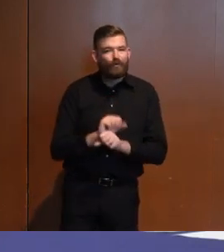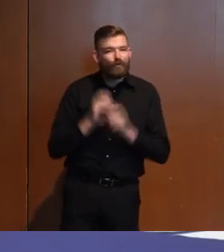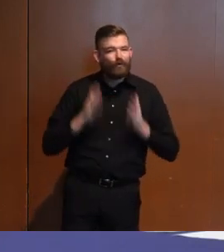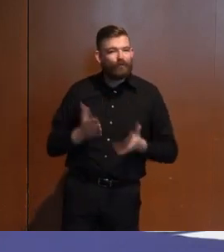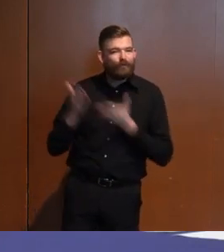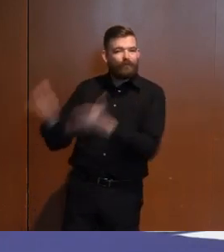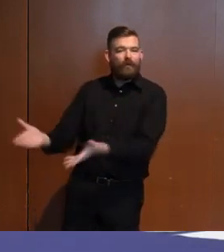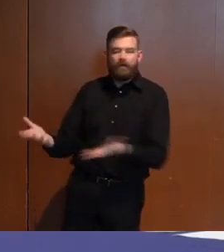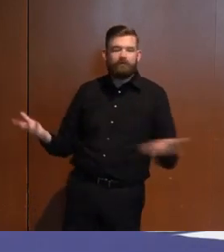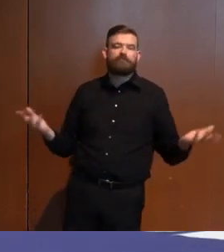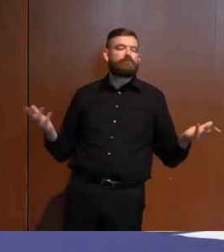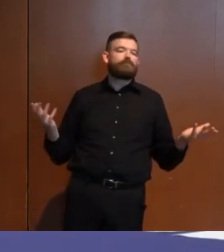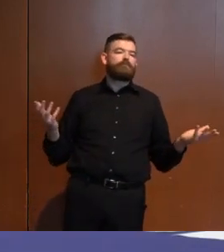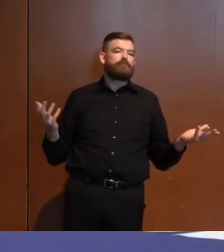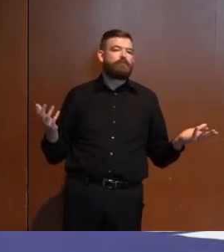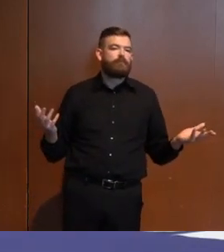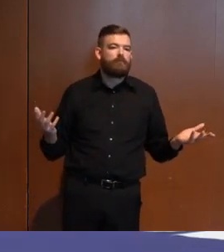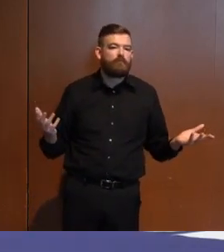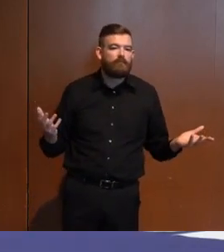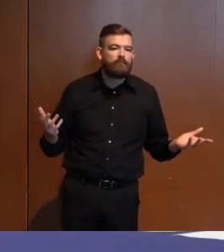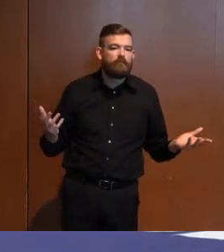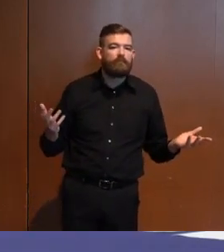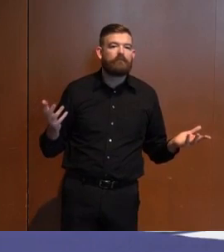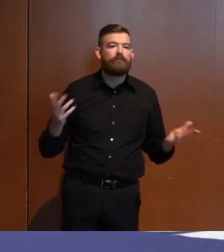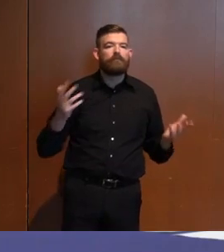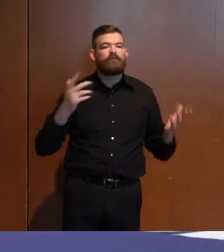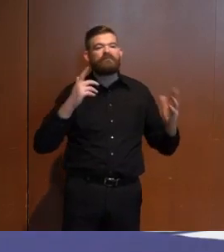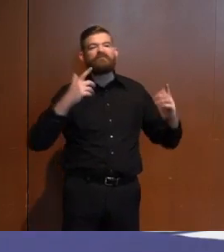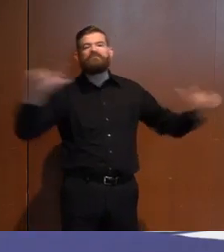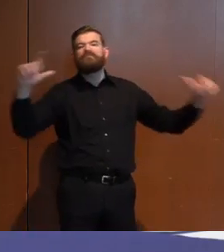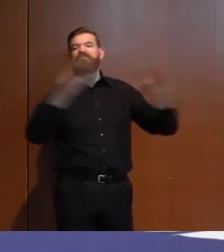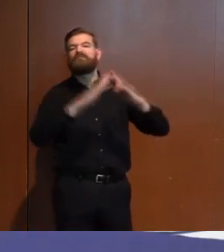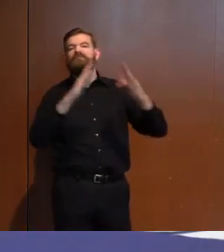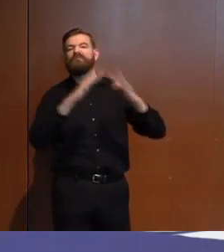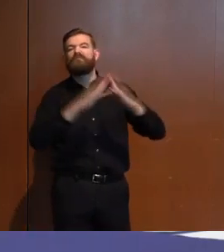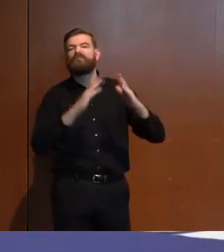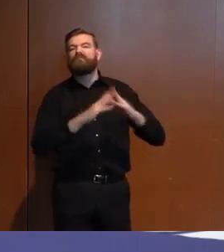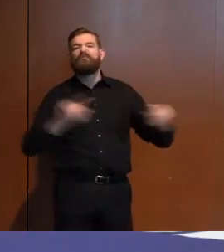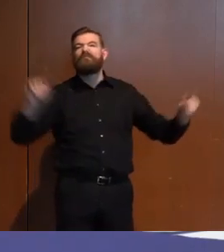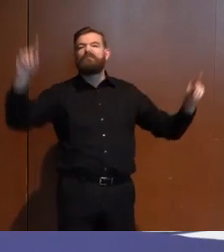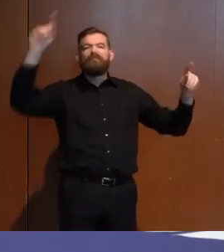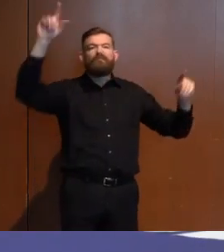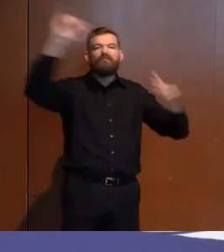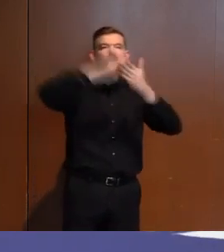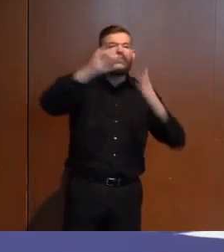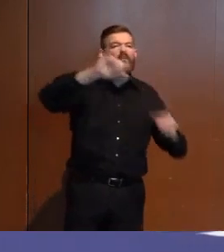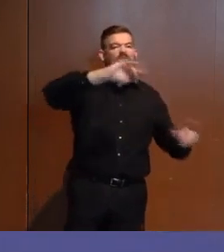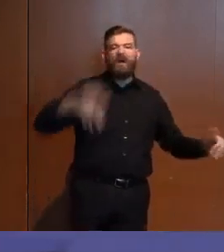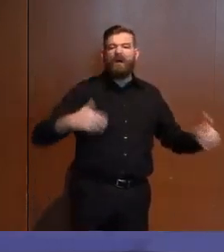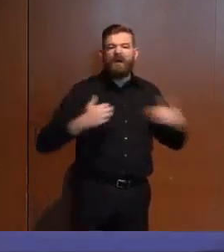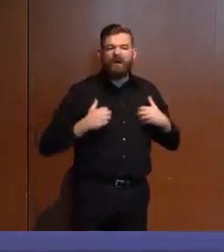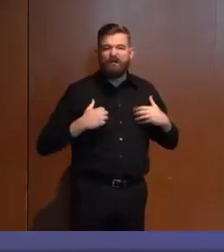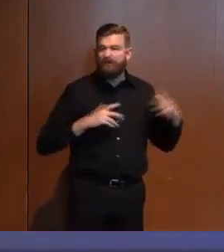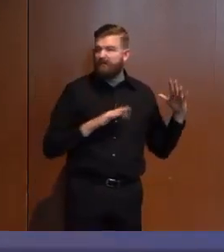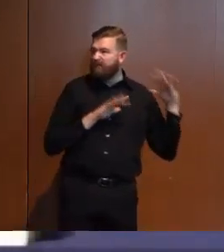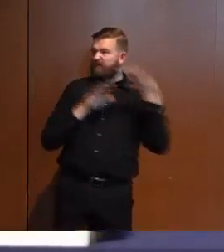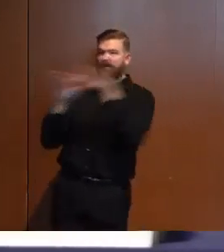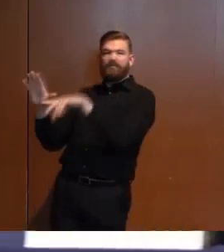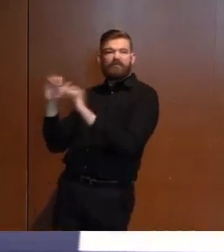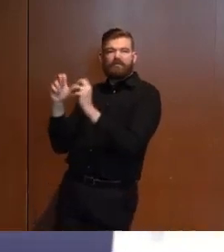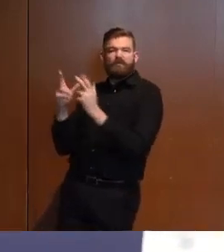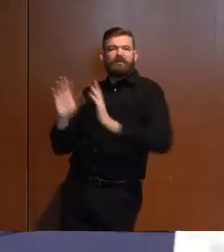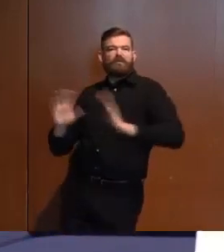or Philadelphia or other places. So that's my quick answer. Judy, would you want to come in behind that? Dr. Tan and